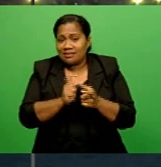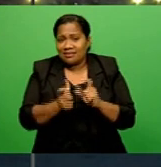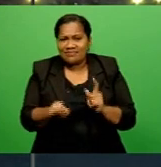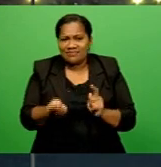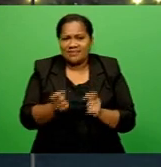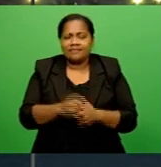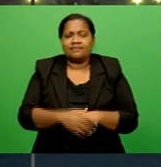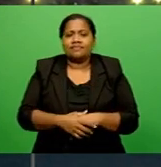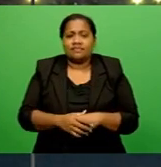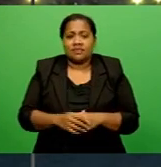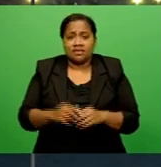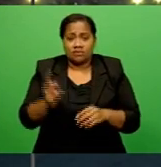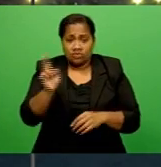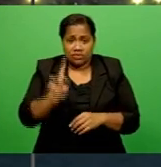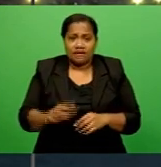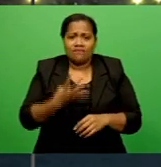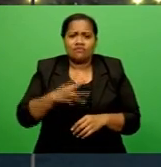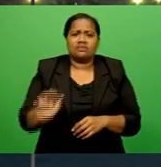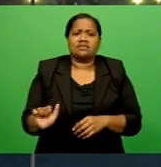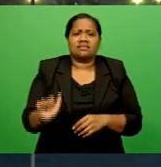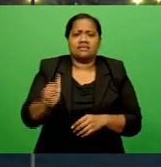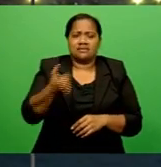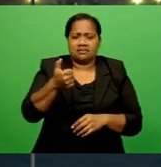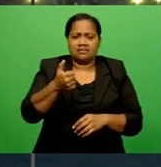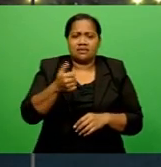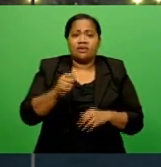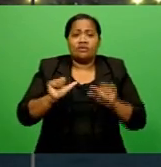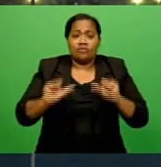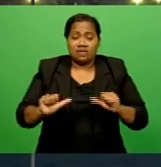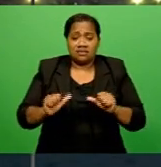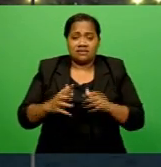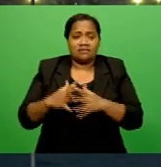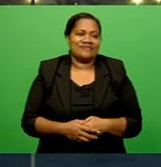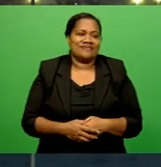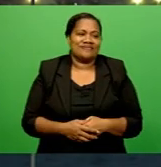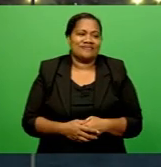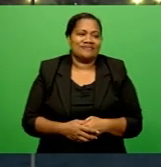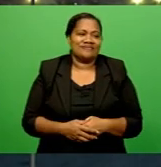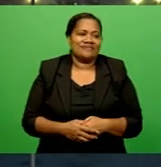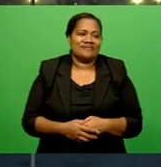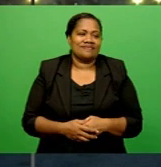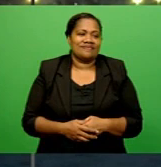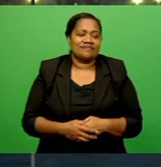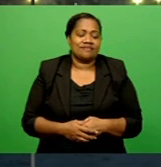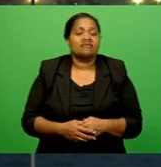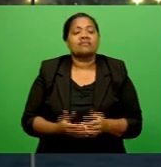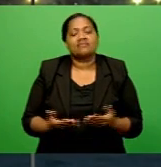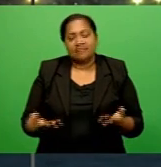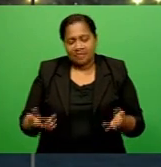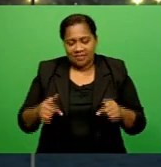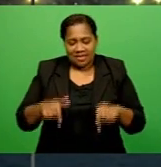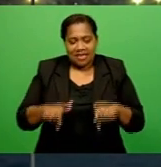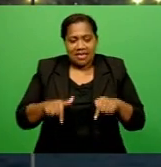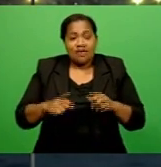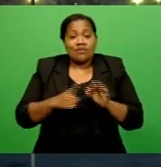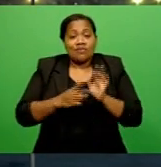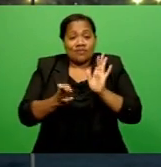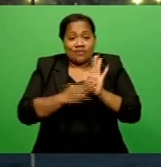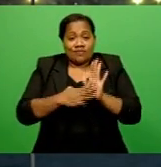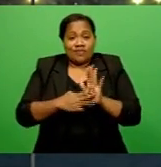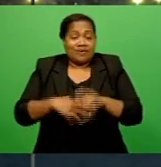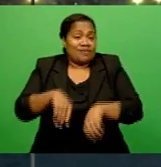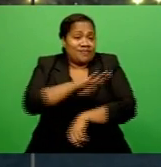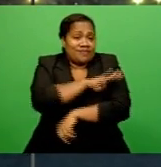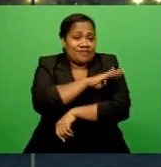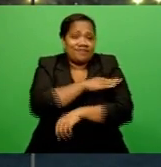becoming the 46th president of the United States. This report from TVNZ. And back home, Prime Minister Voreqe Bainimarama has